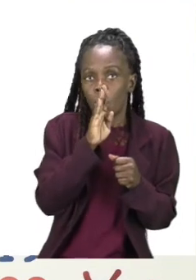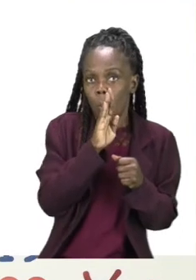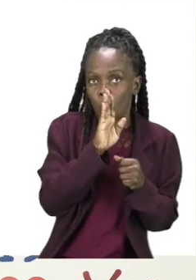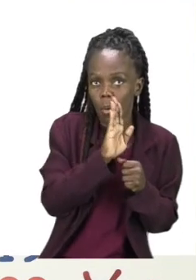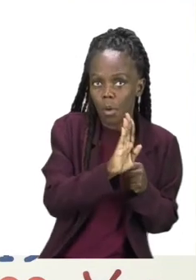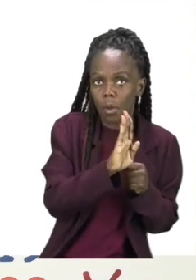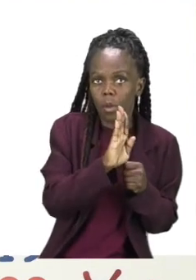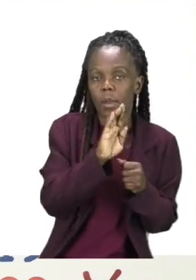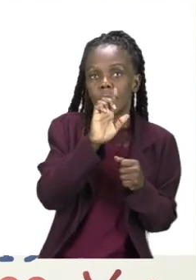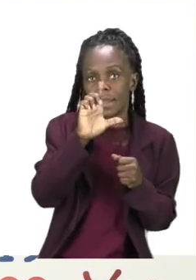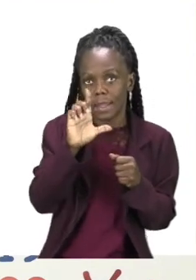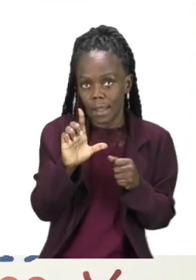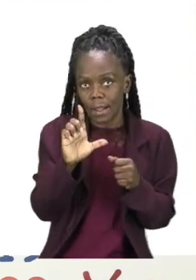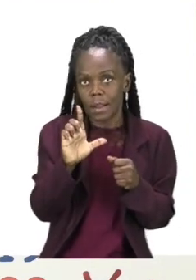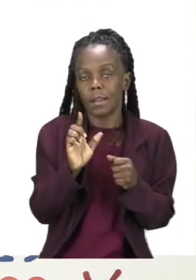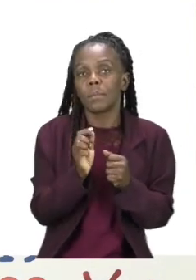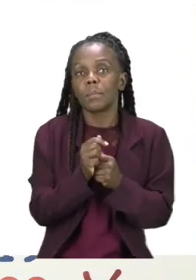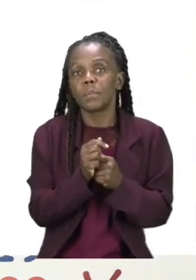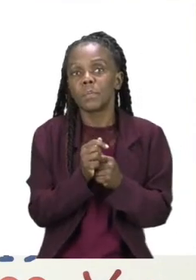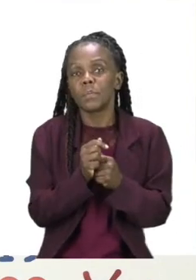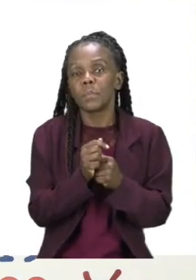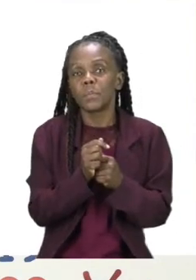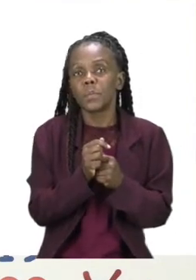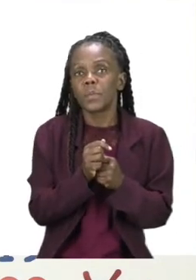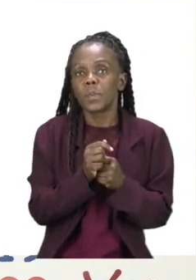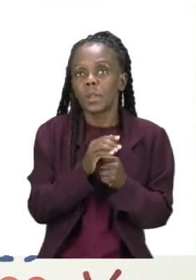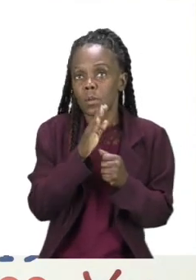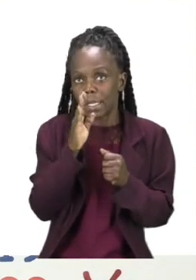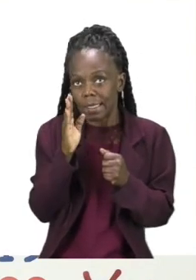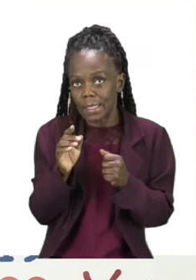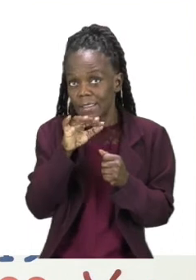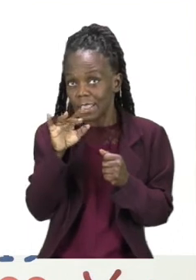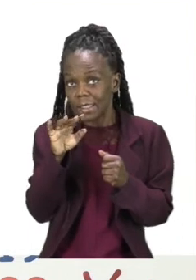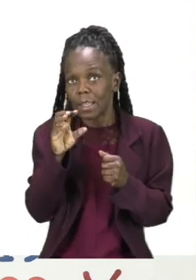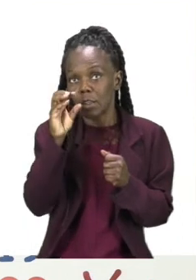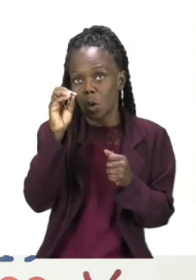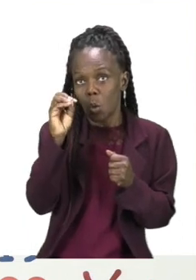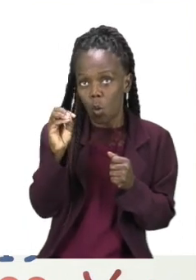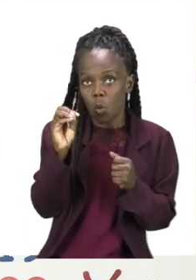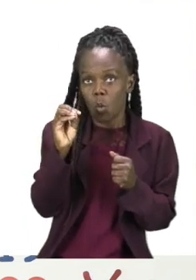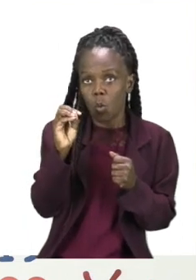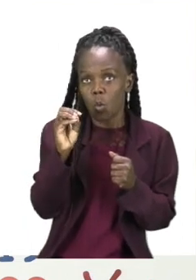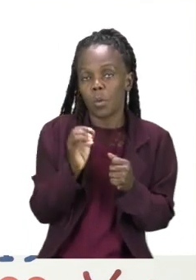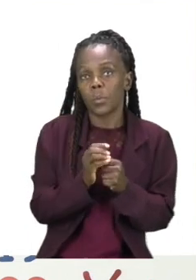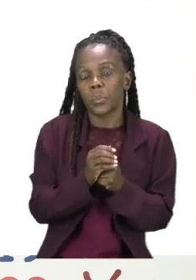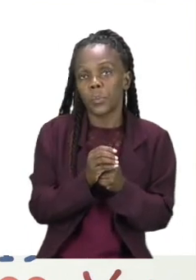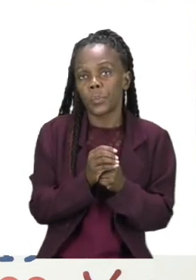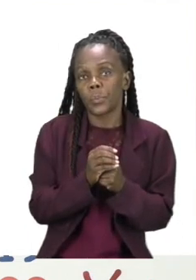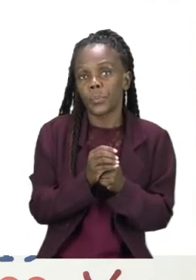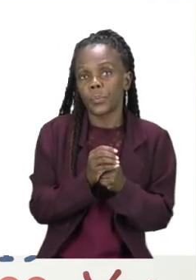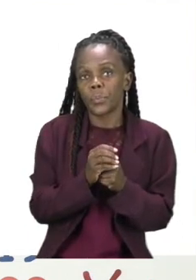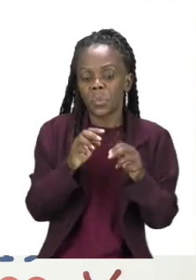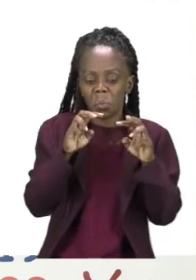B. L. Now we're looking for our O next to L. And